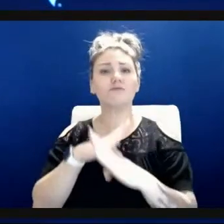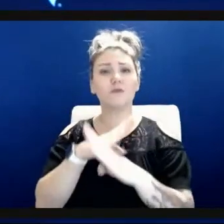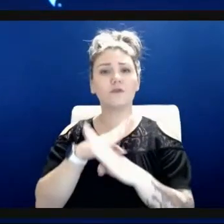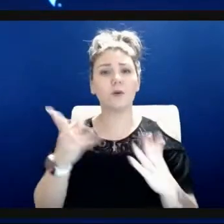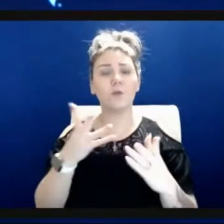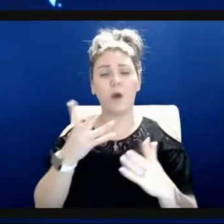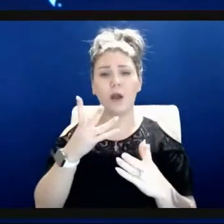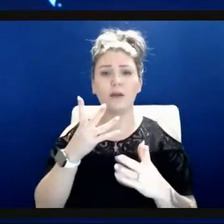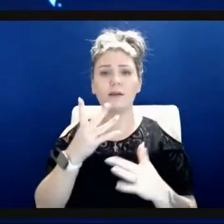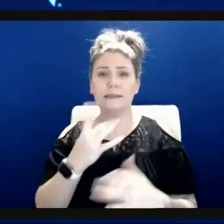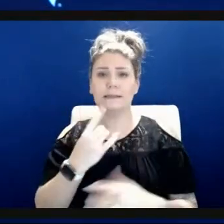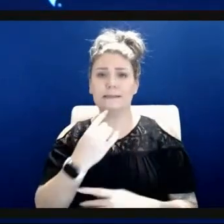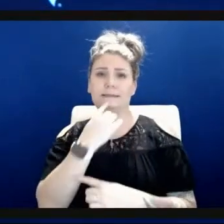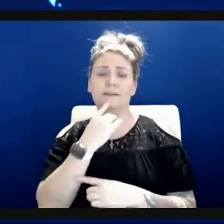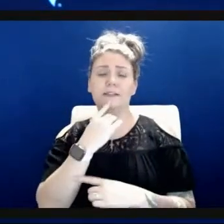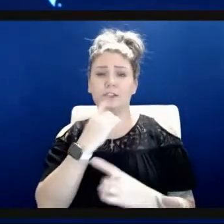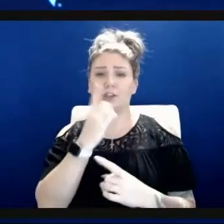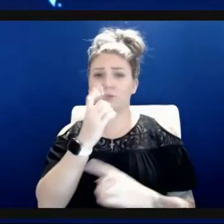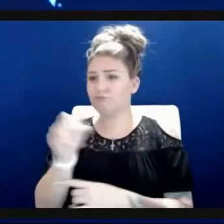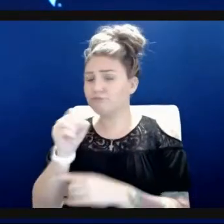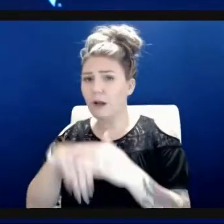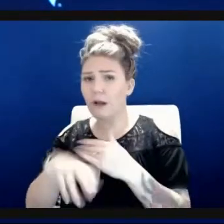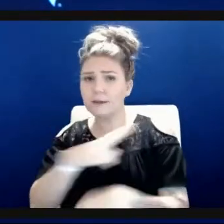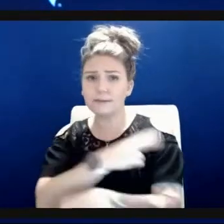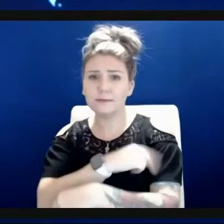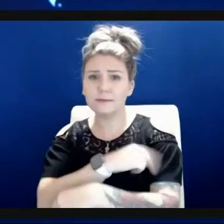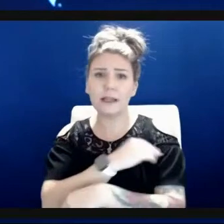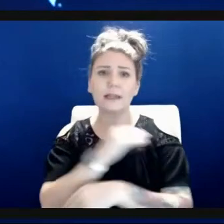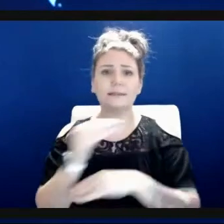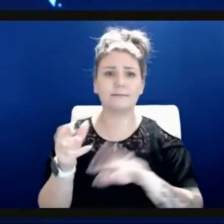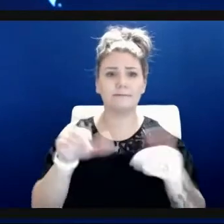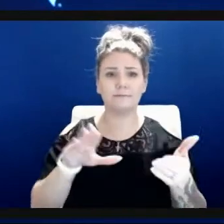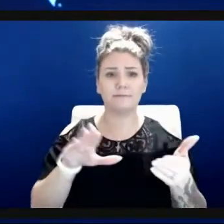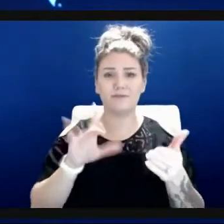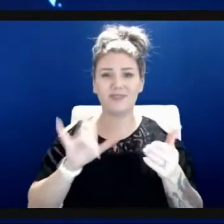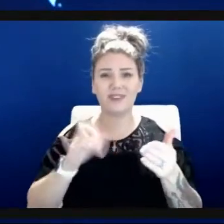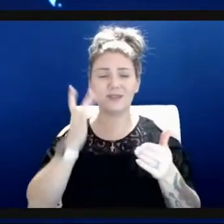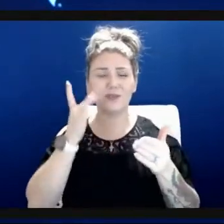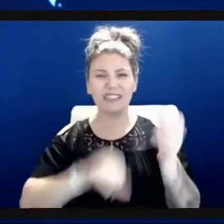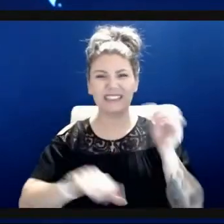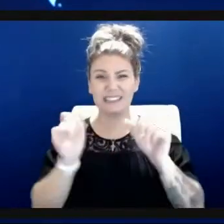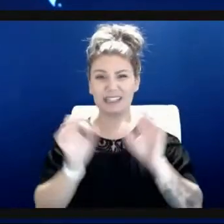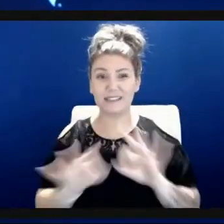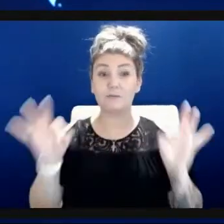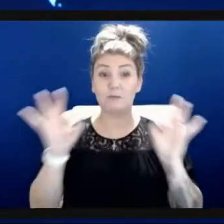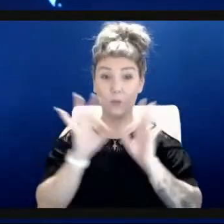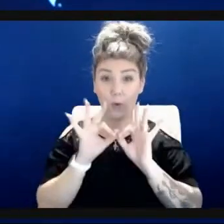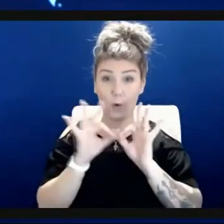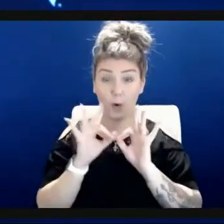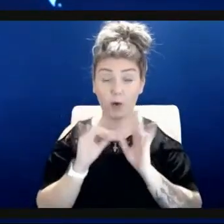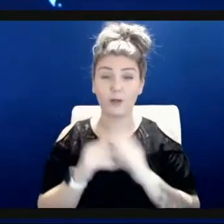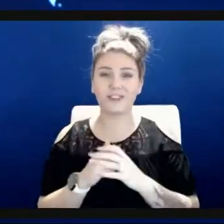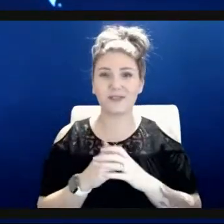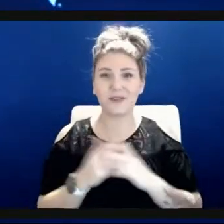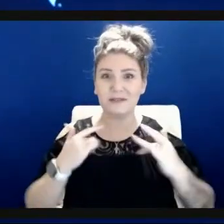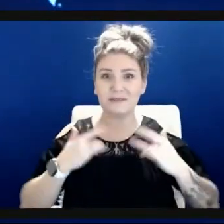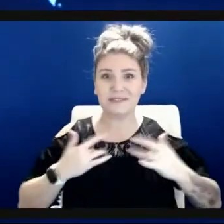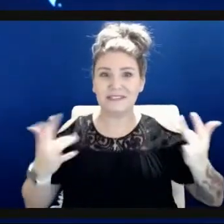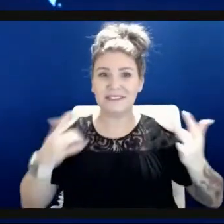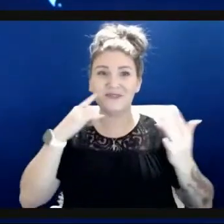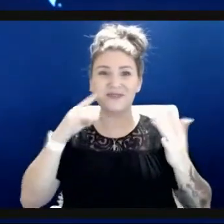injury. You know, that's why science is so important. You got to dig down deep. So I'm excited about today's topic